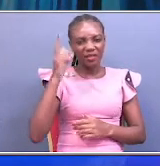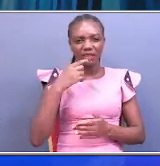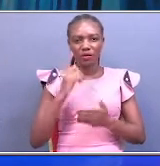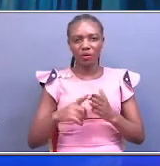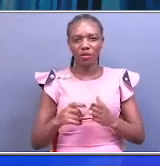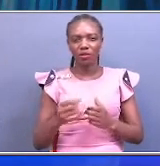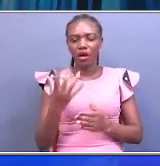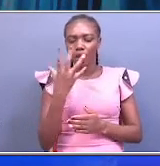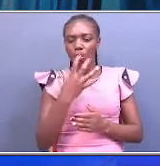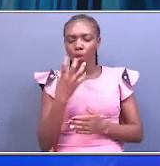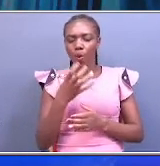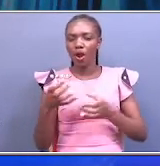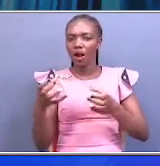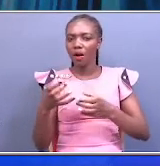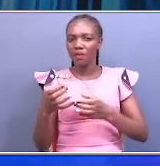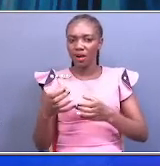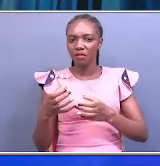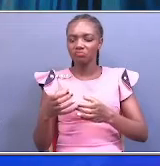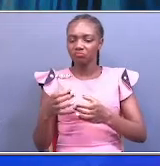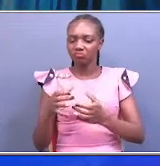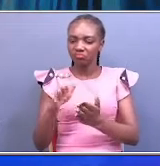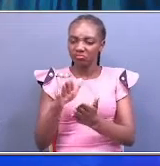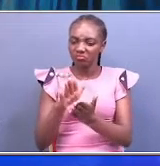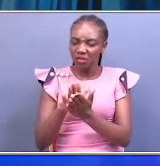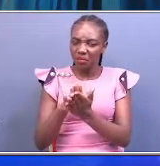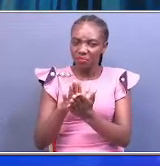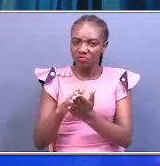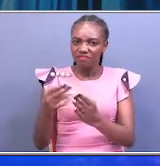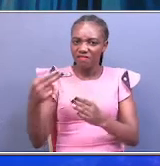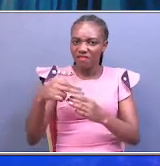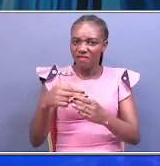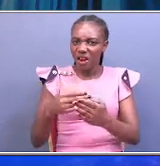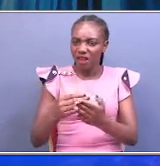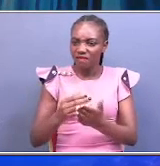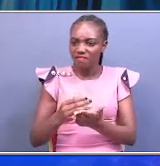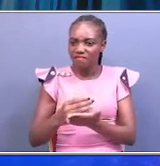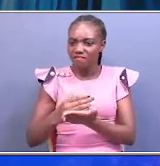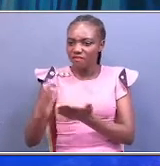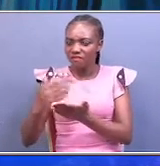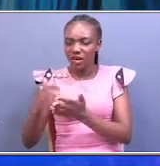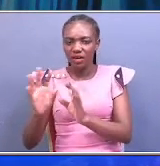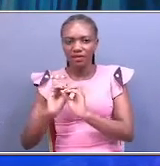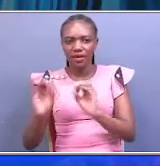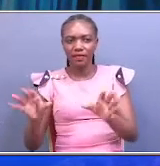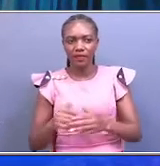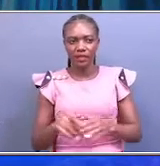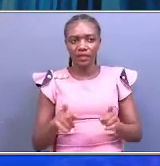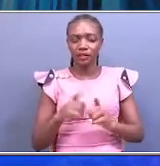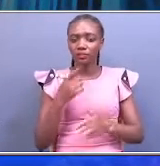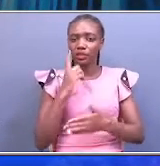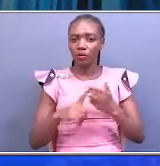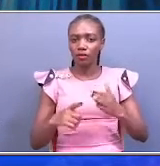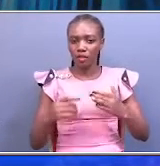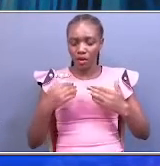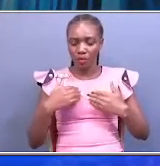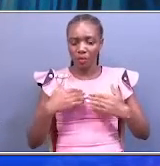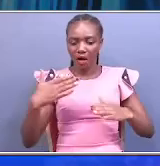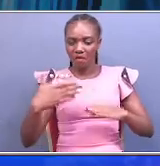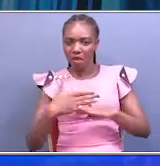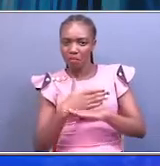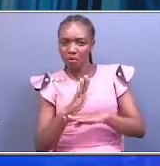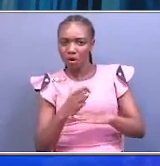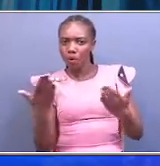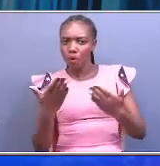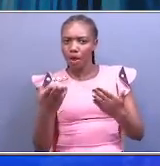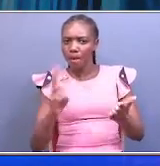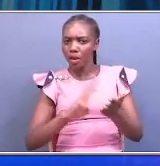company has been hoarding the commodity. And as Elizabeth Atieno now reports, there have been smuggling allegations at the Isebania border in Migori County.